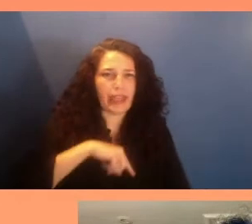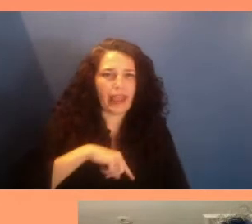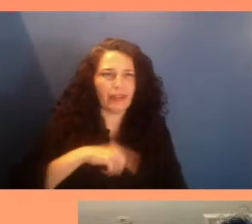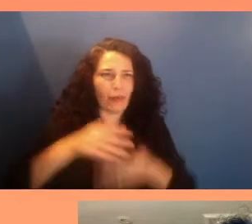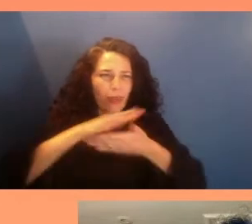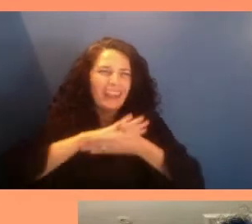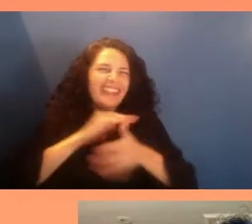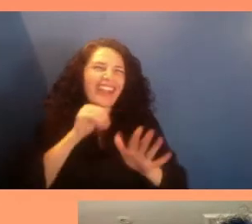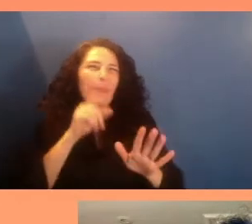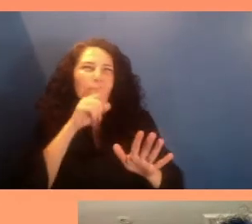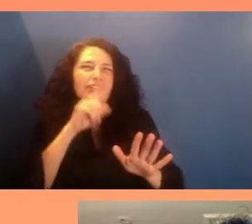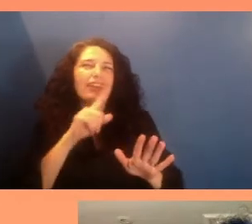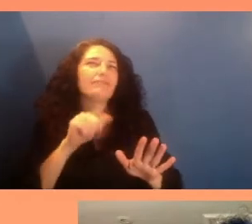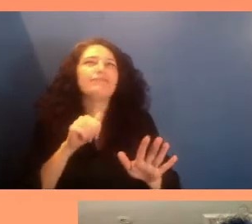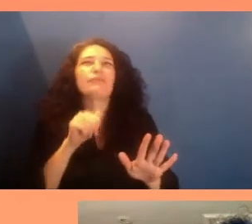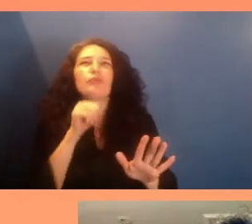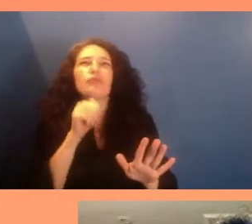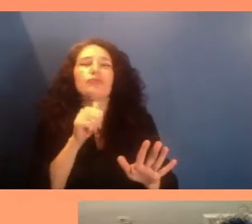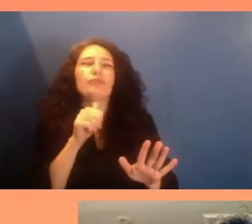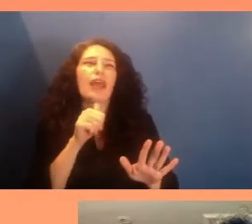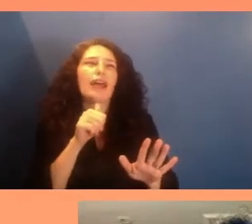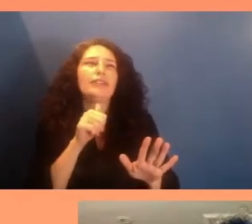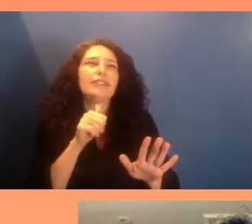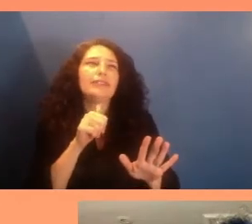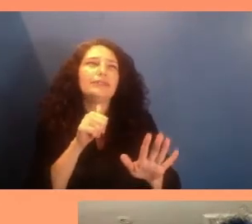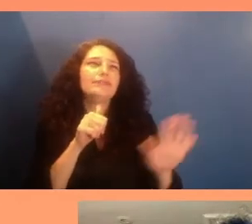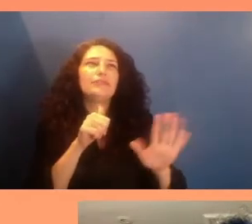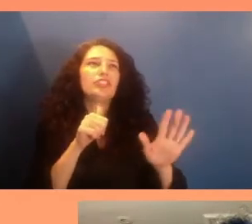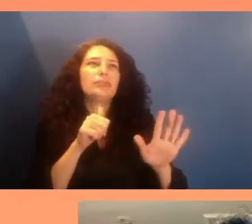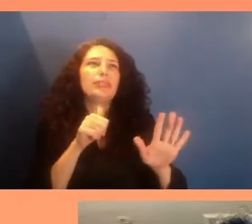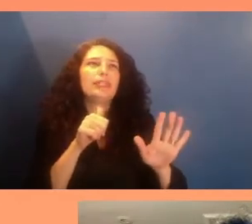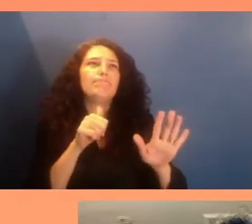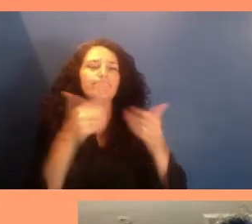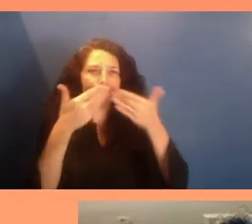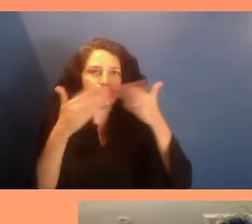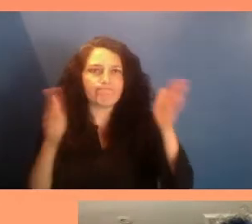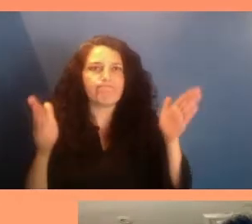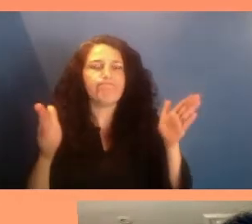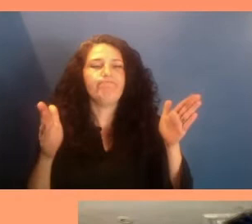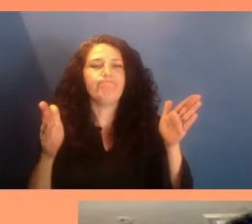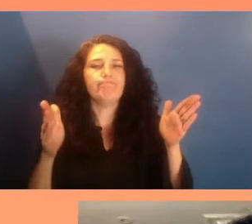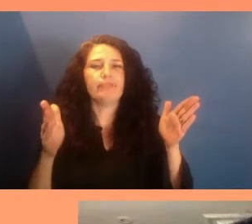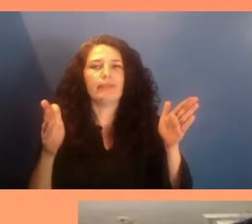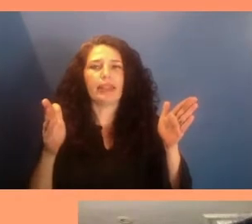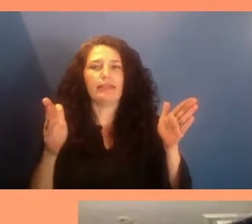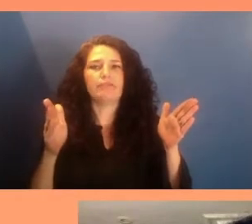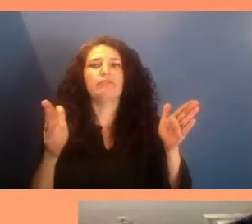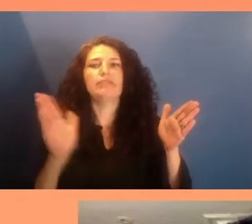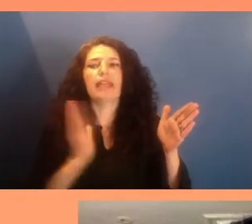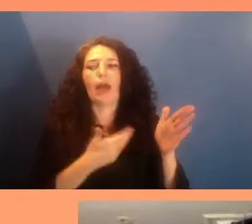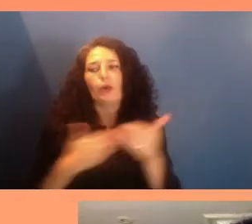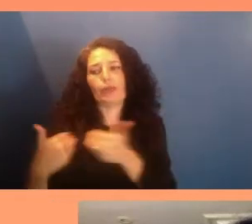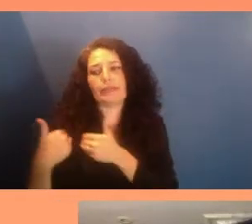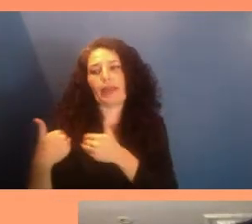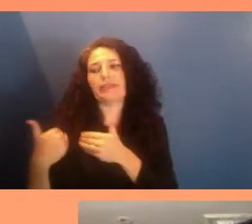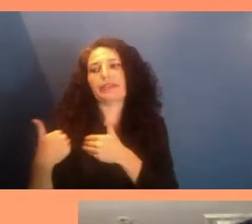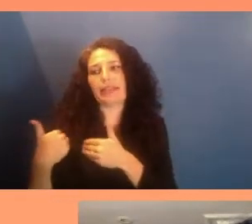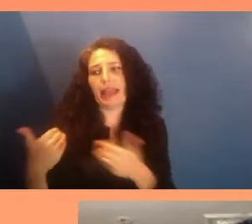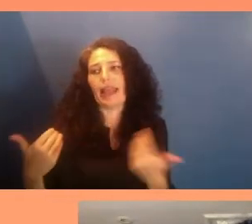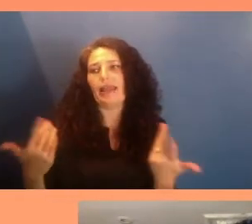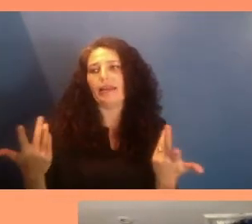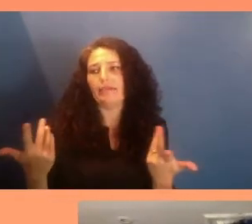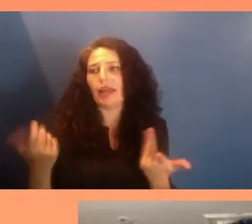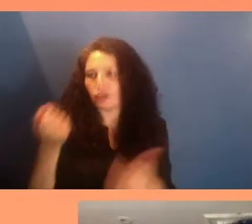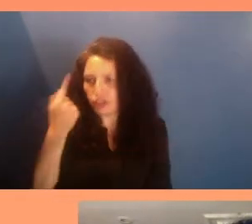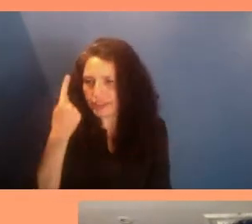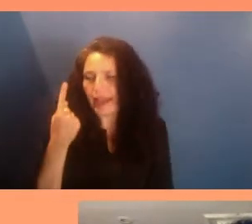but you need to have the context. It's everyone's responsibility to have the context. And so that's a part of these conversations as